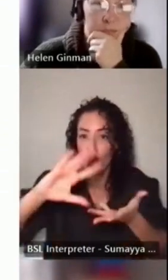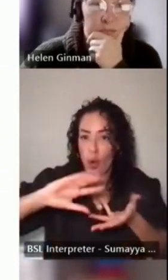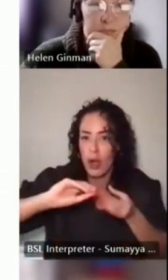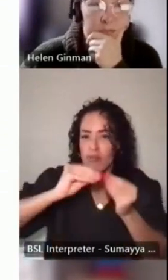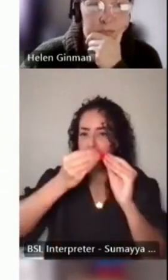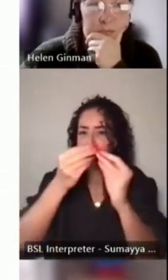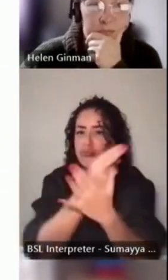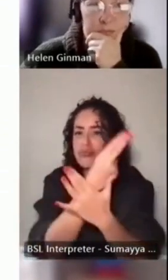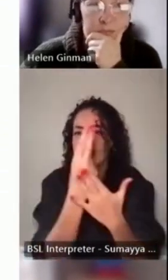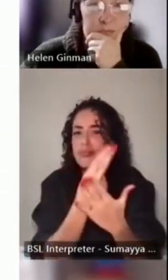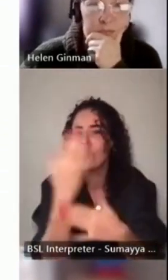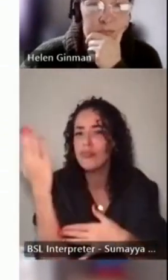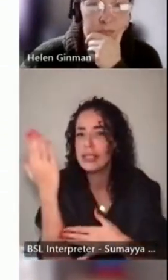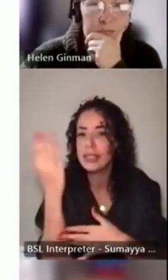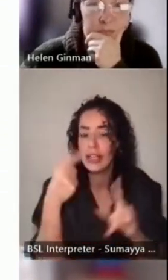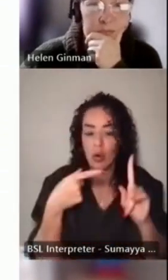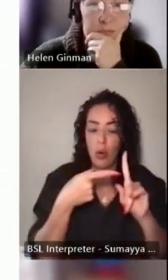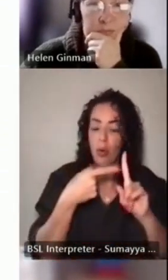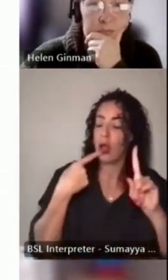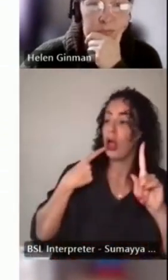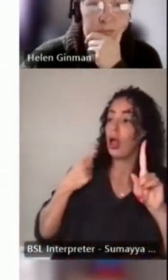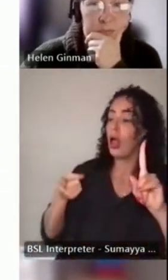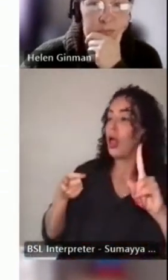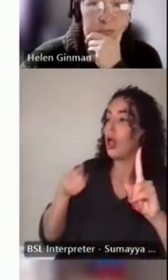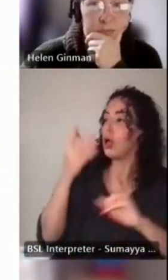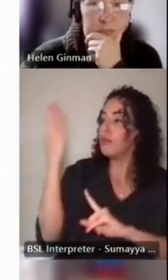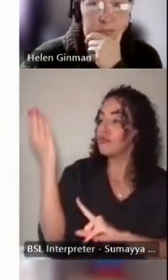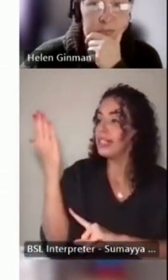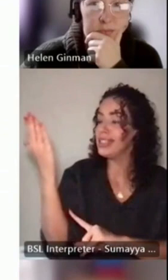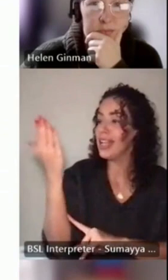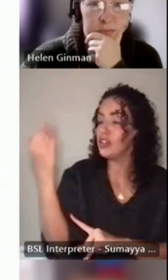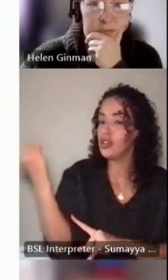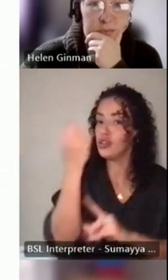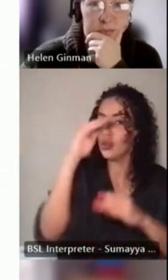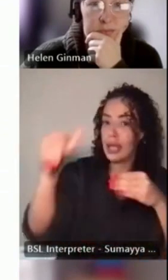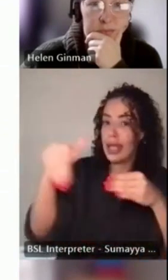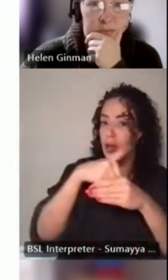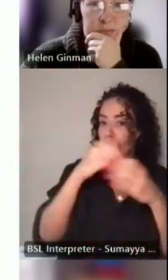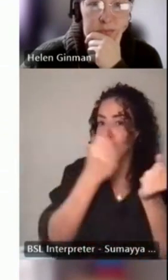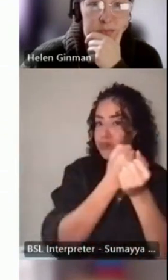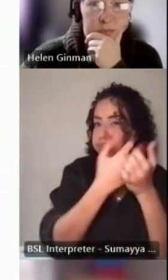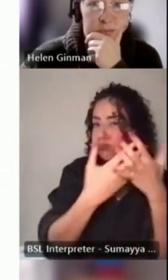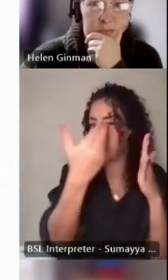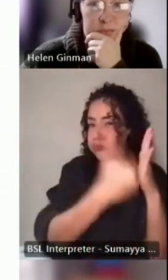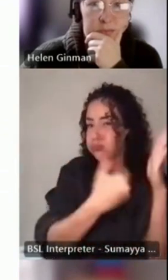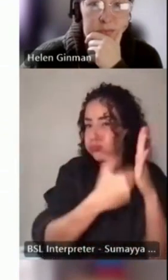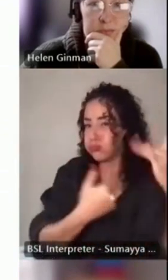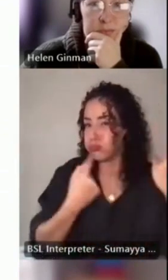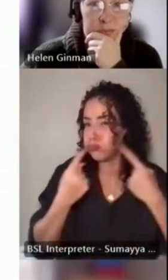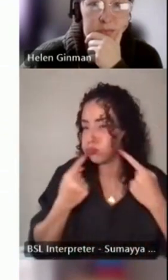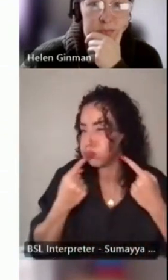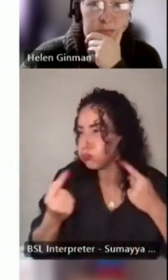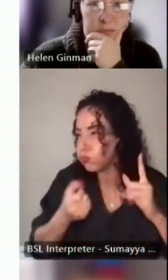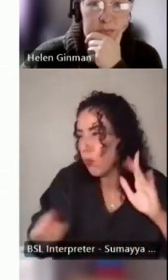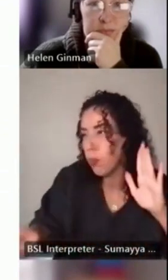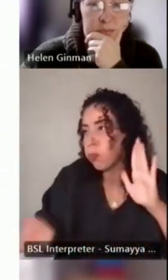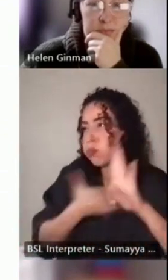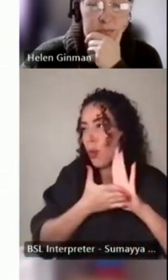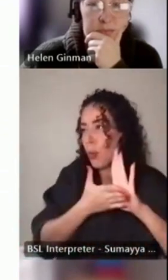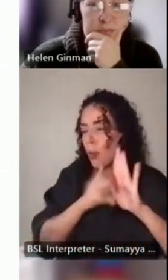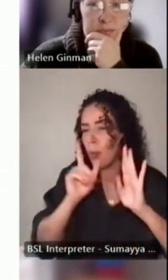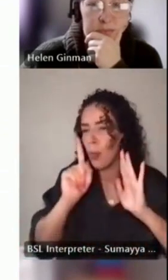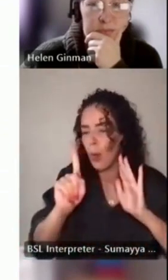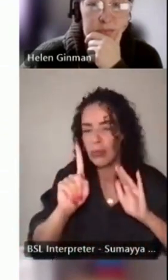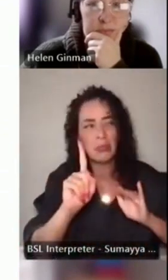together, and one of you thinks that the presentation should include lots of slides and lots of information on the slides, but